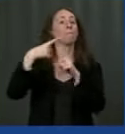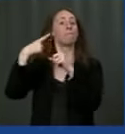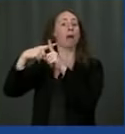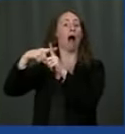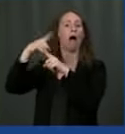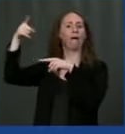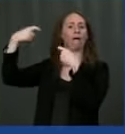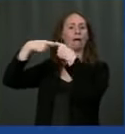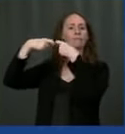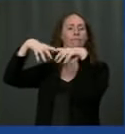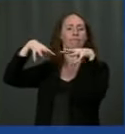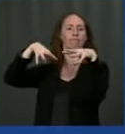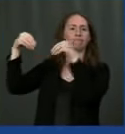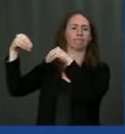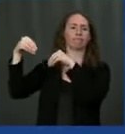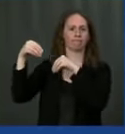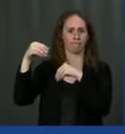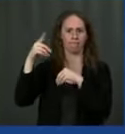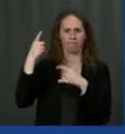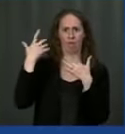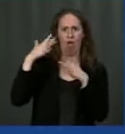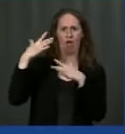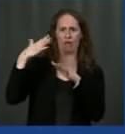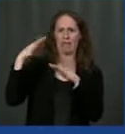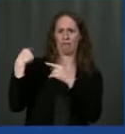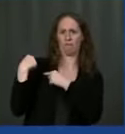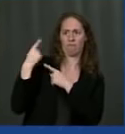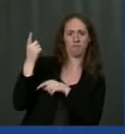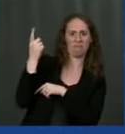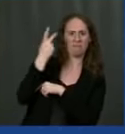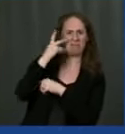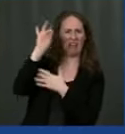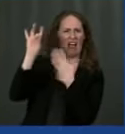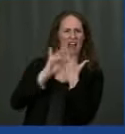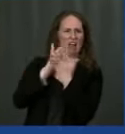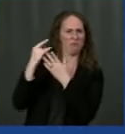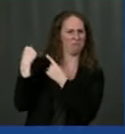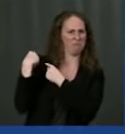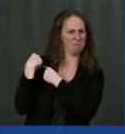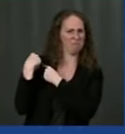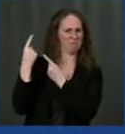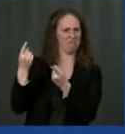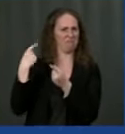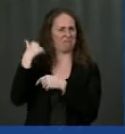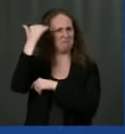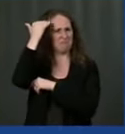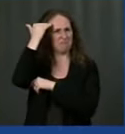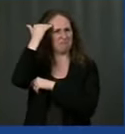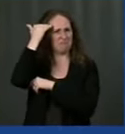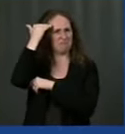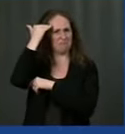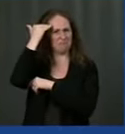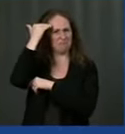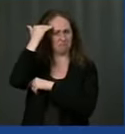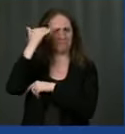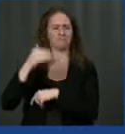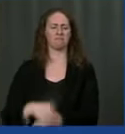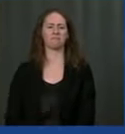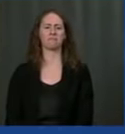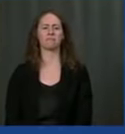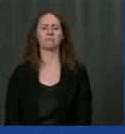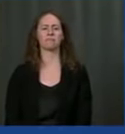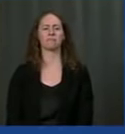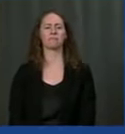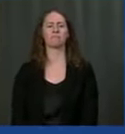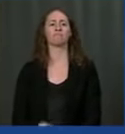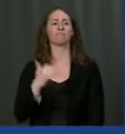now. We've got 135,000 plus Mississippi dwellings that have not and